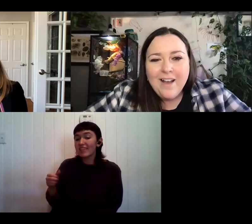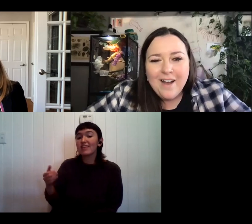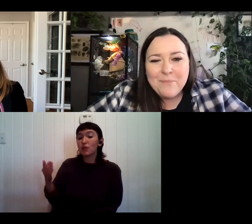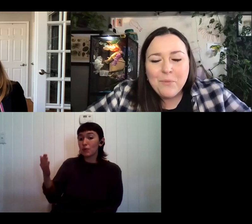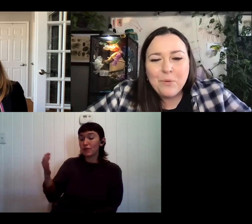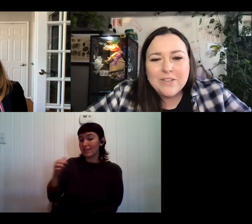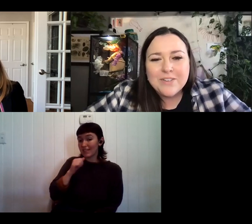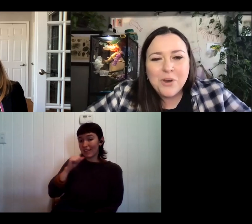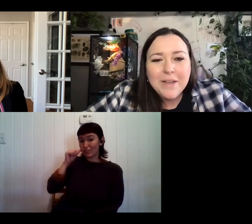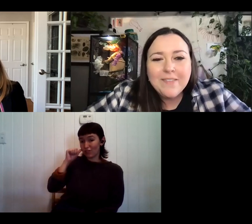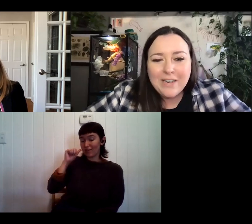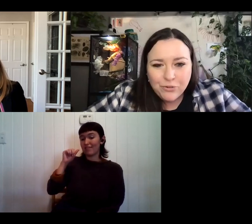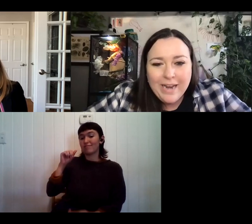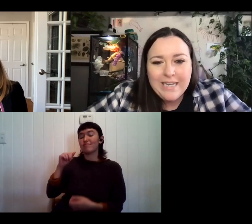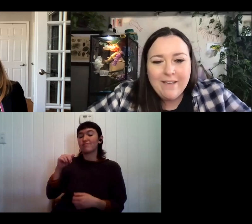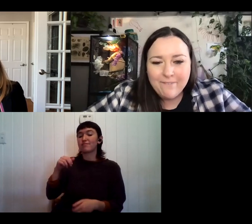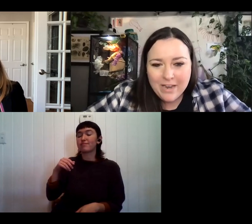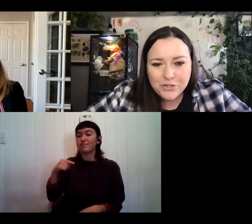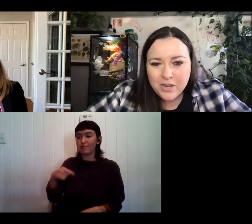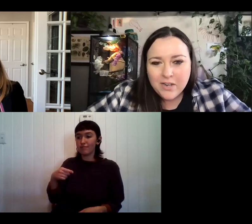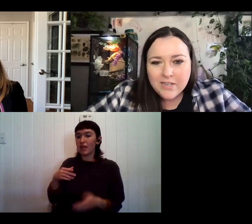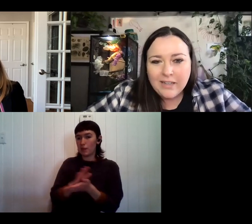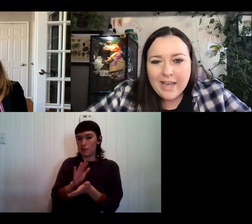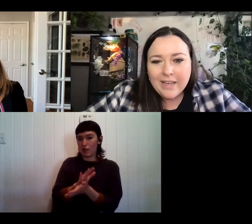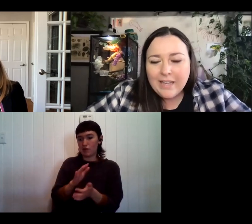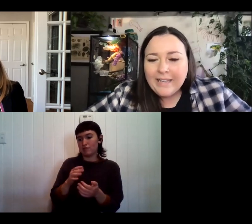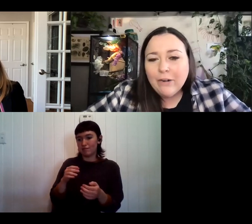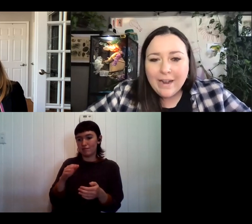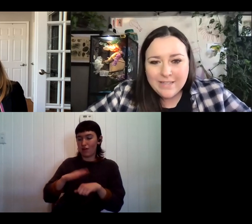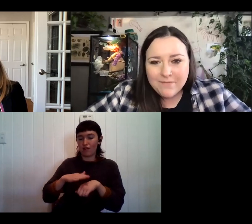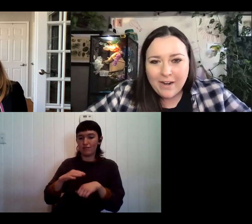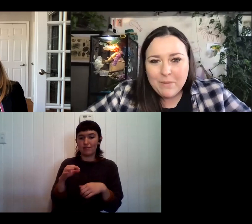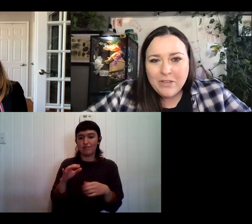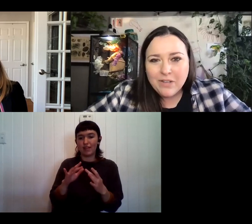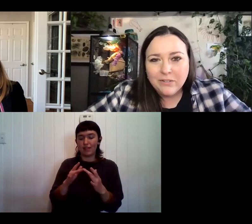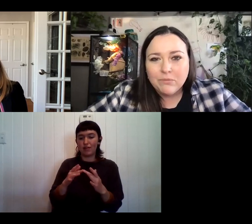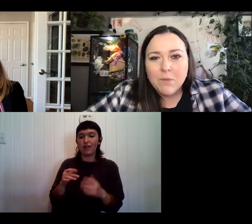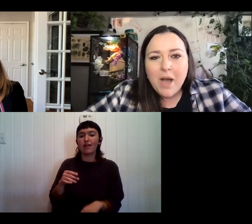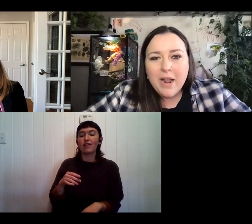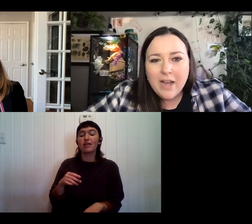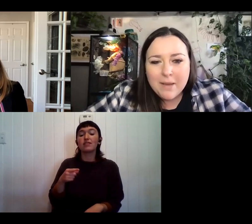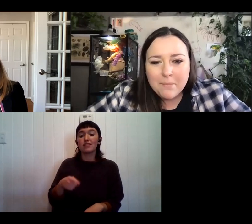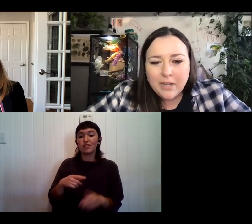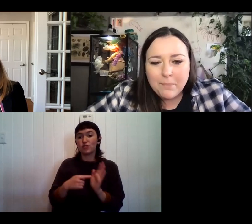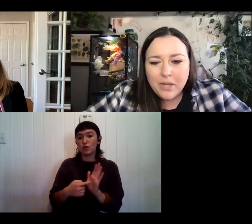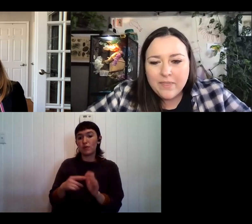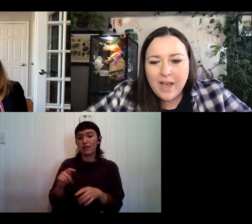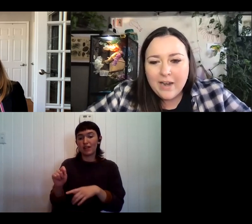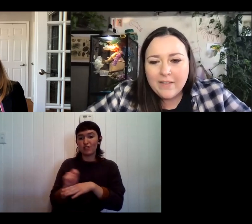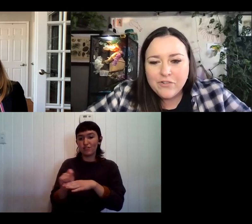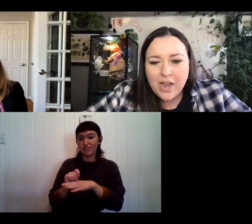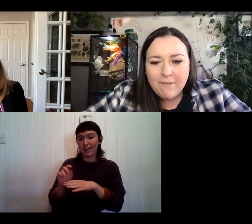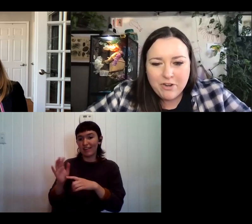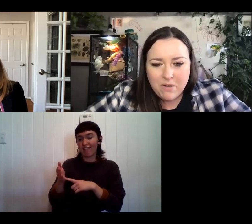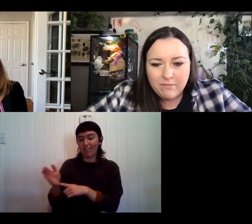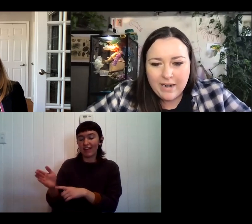that was showing that they trained a fish to like get around its environment using a little robot. And I am going to put that